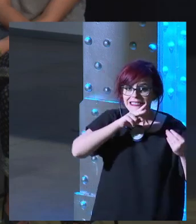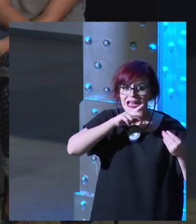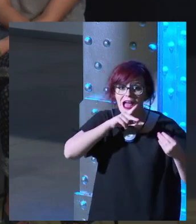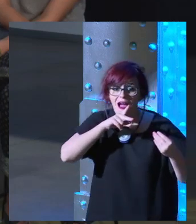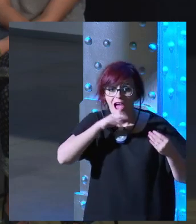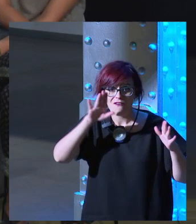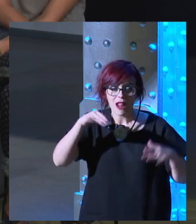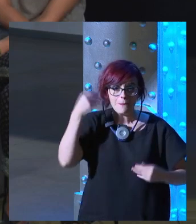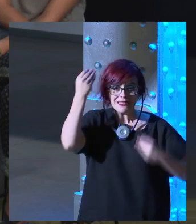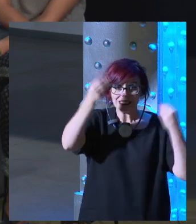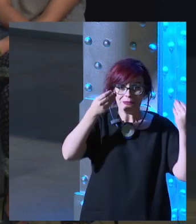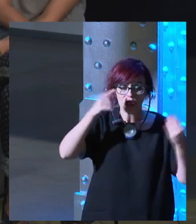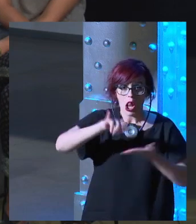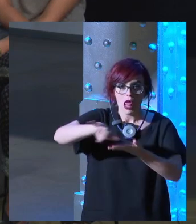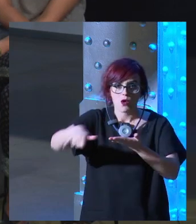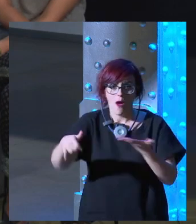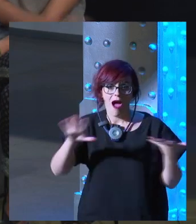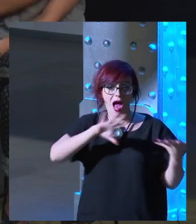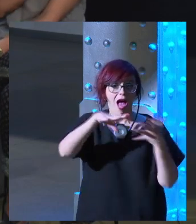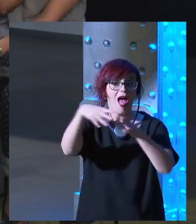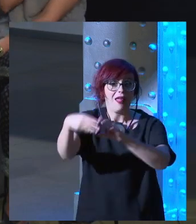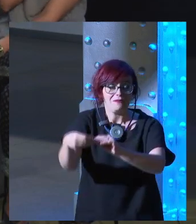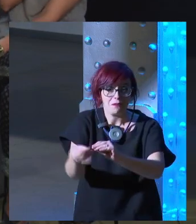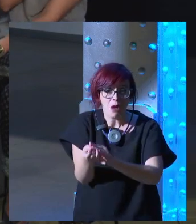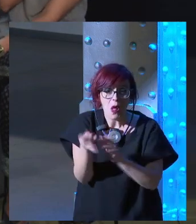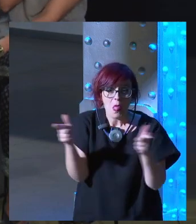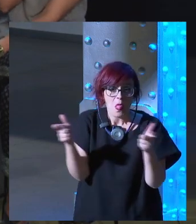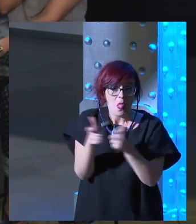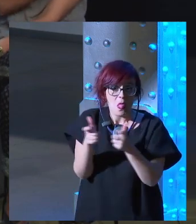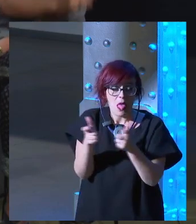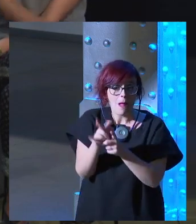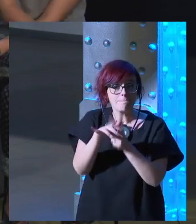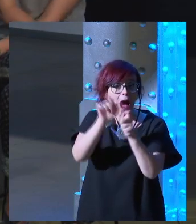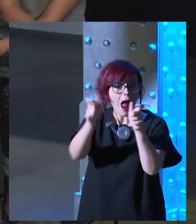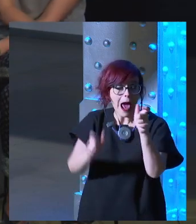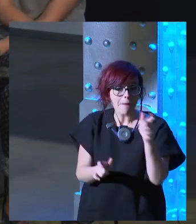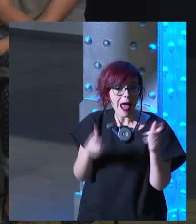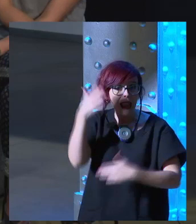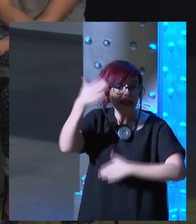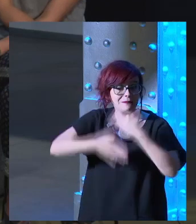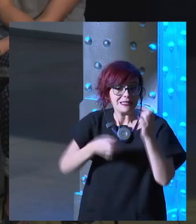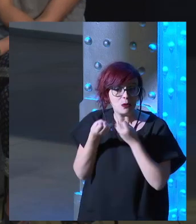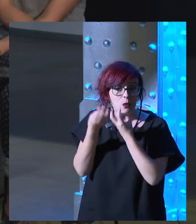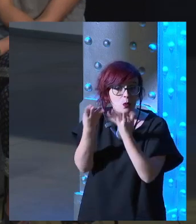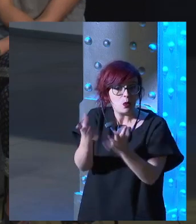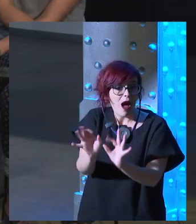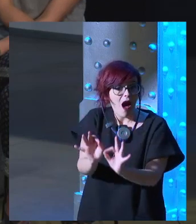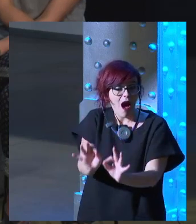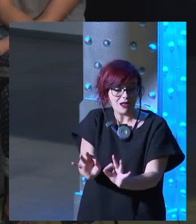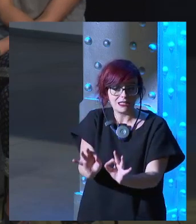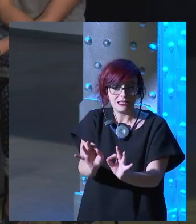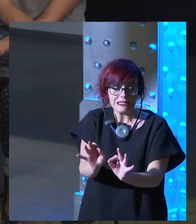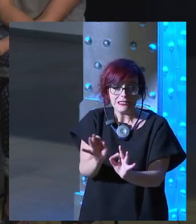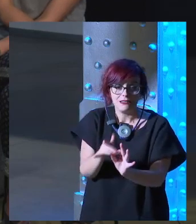available, because that's all you've got. You've only got so many words, so many phrases, so much grammar. So always everything is shrinking down, and of course it's